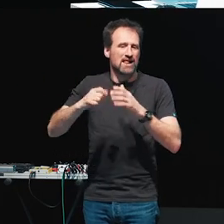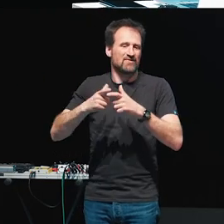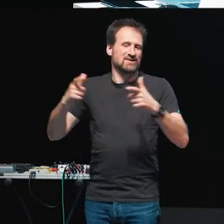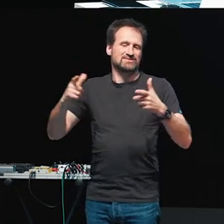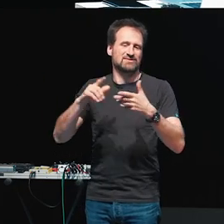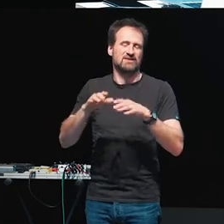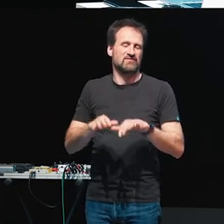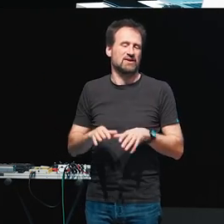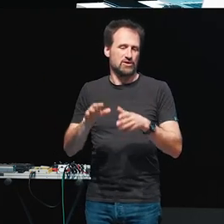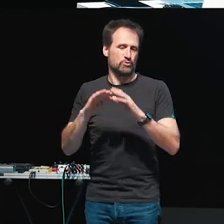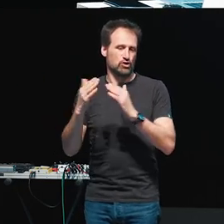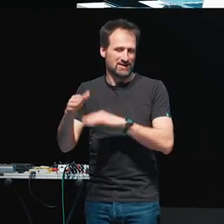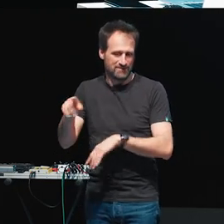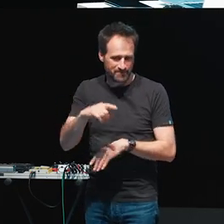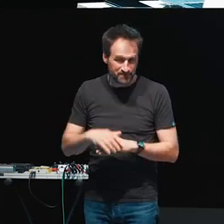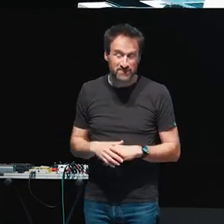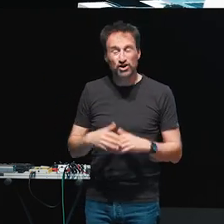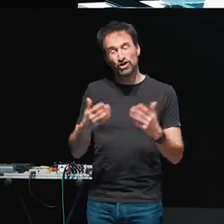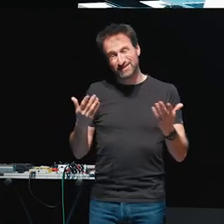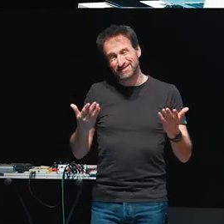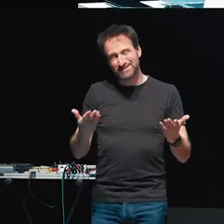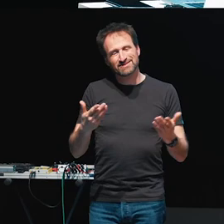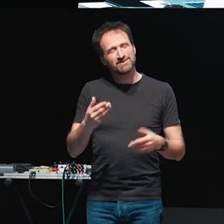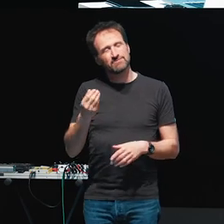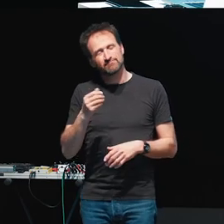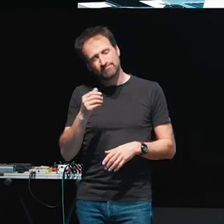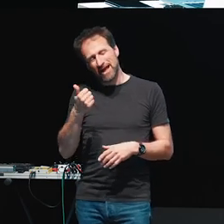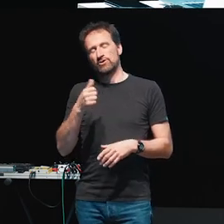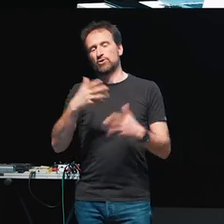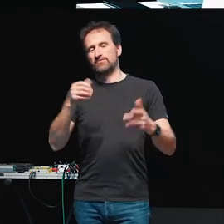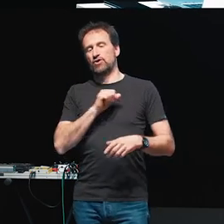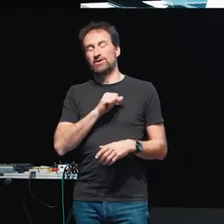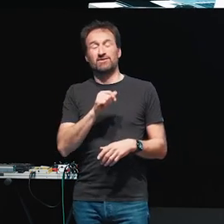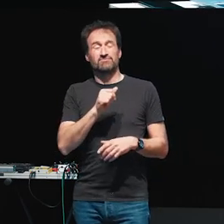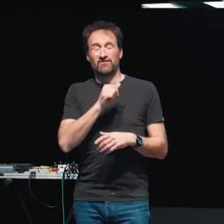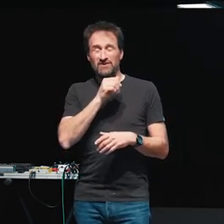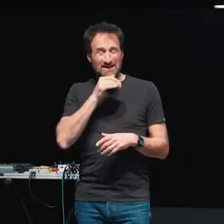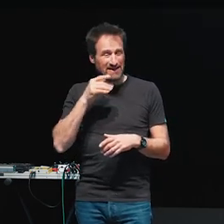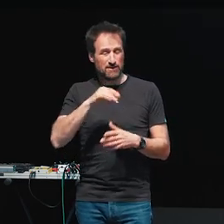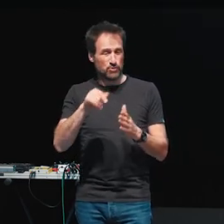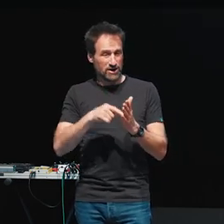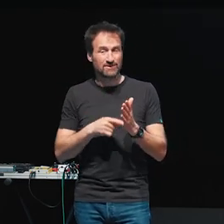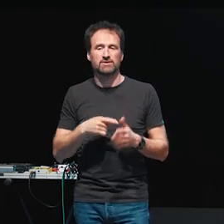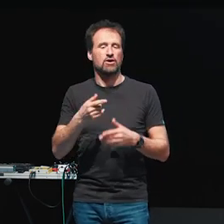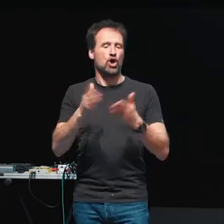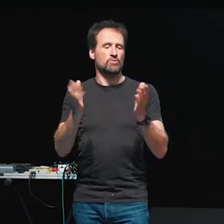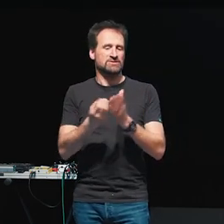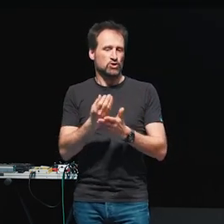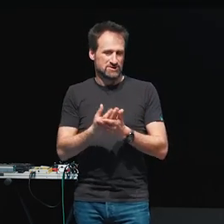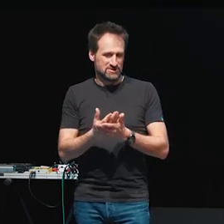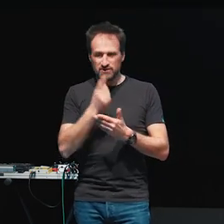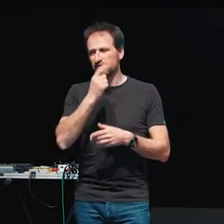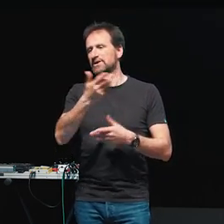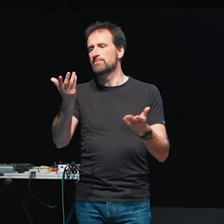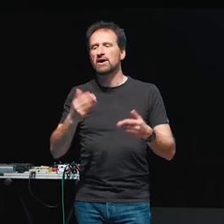sets, most of these projects, are actually open source. So if I'm someone who has a startup, and if I'm someone